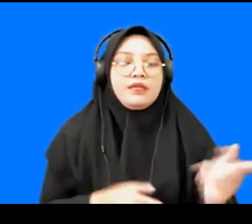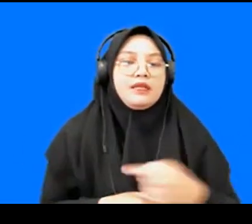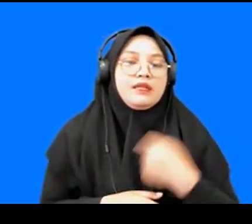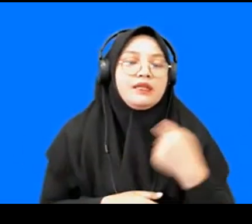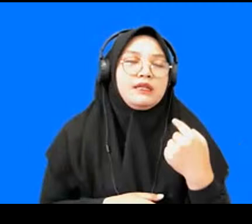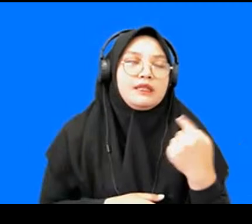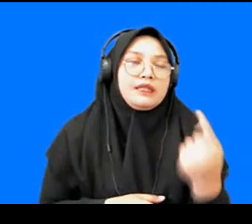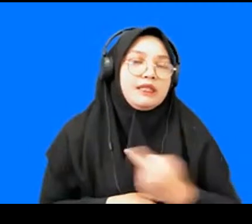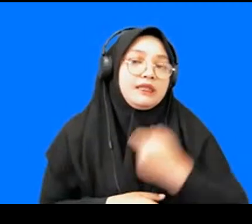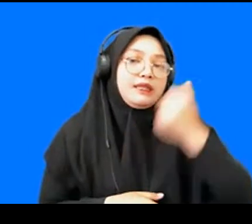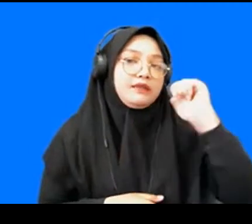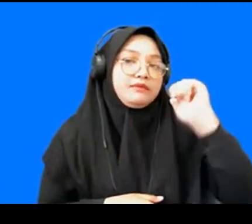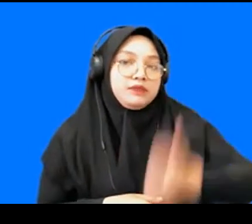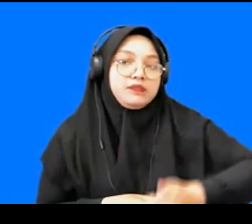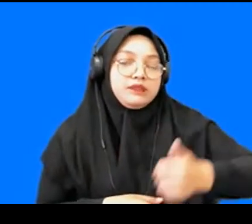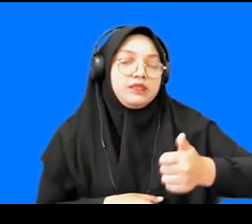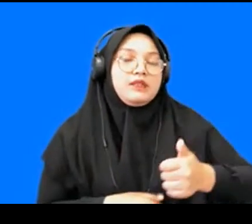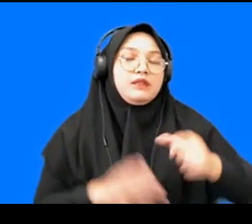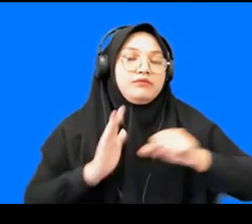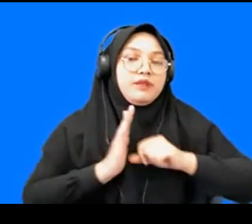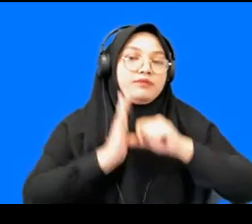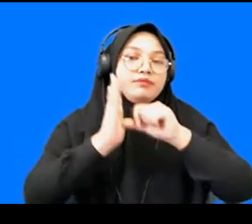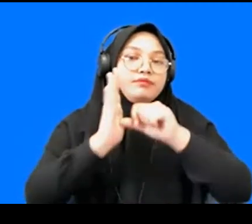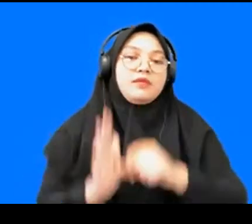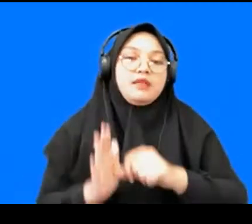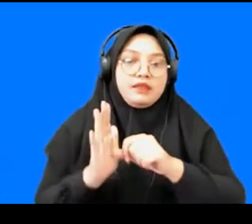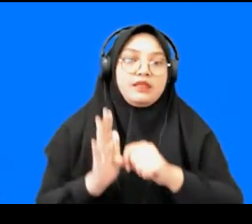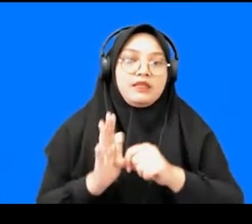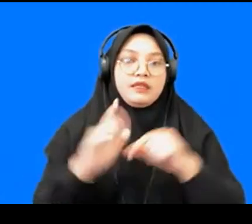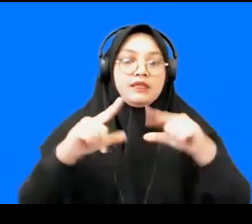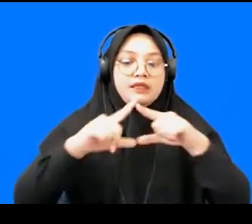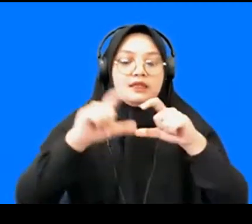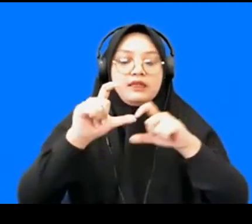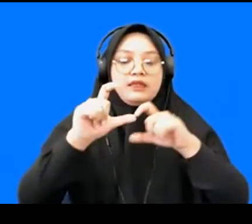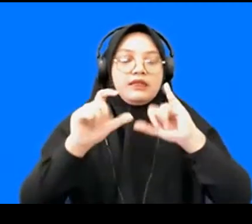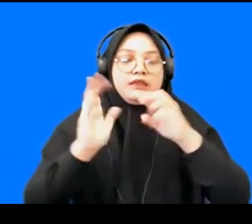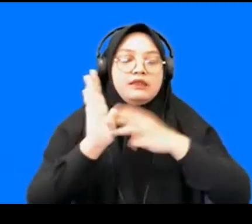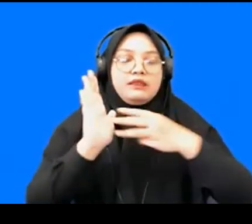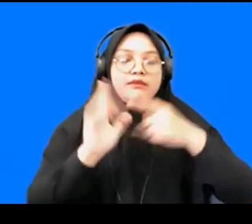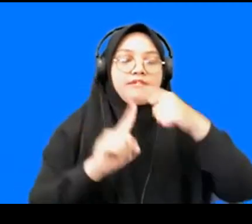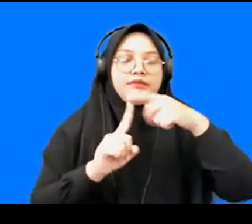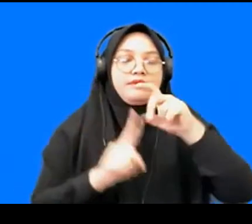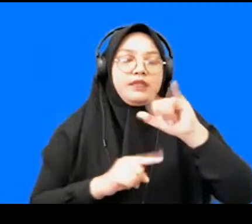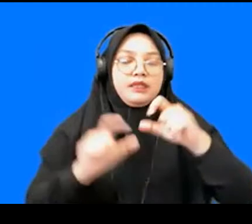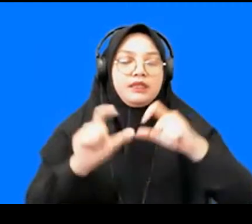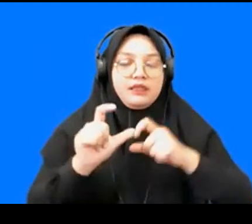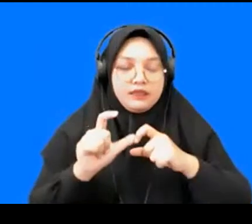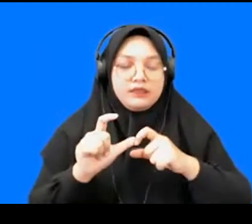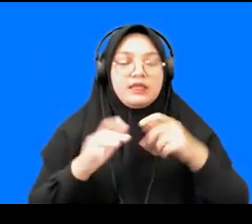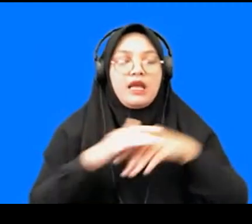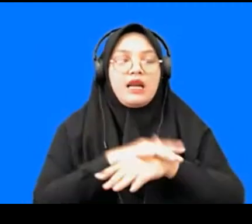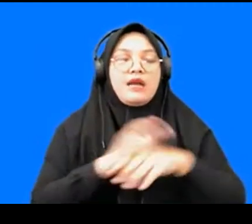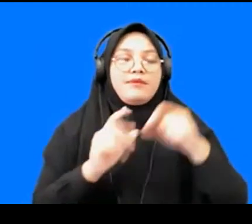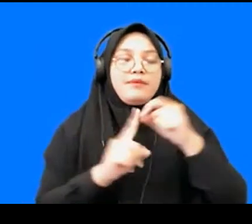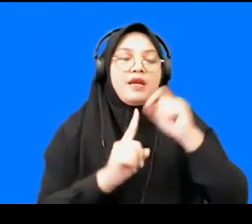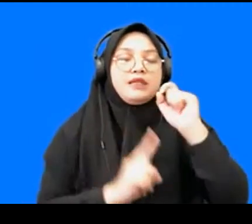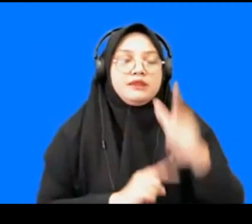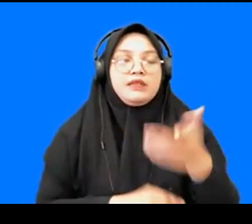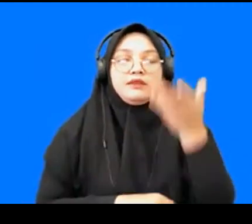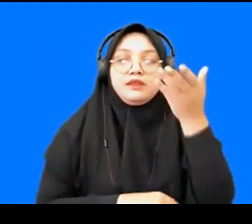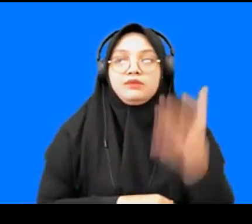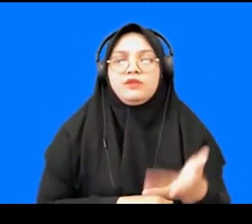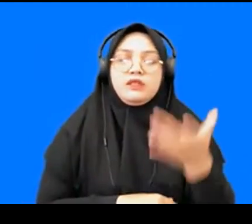to us the asymmetry in the tax system, I think, in all countries. Why the asymmetry in tax system, and what do I mean